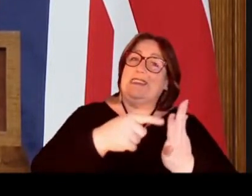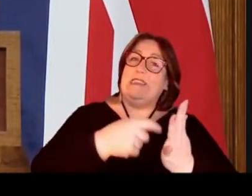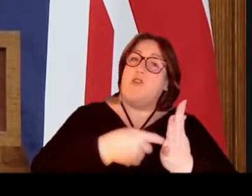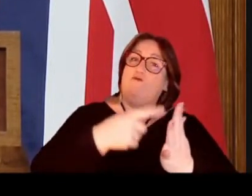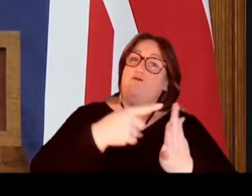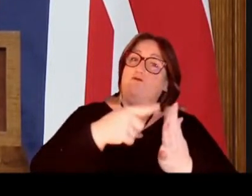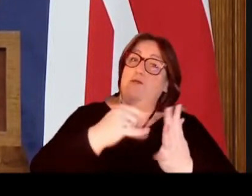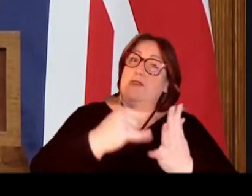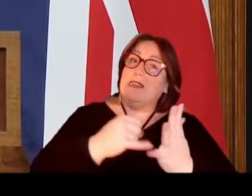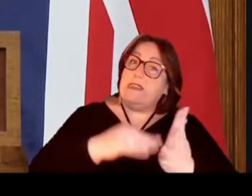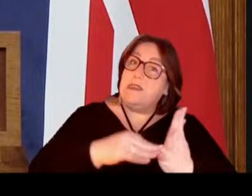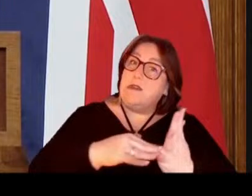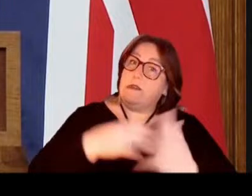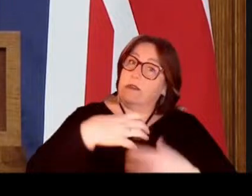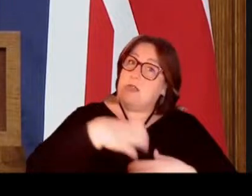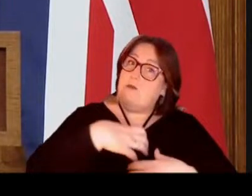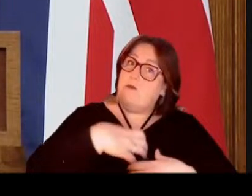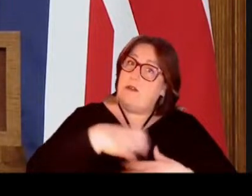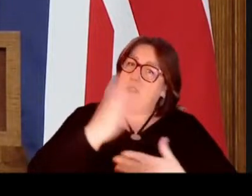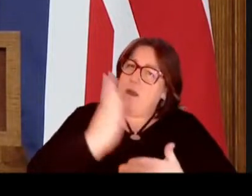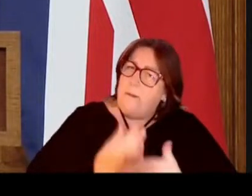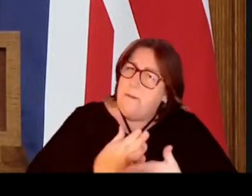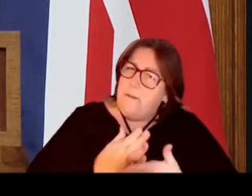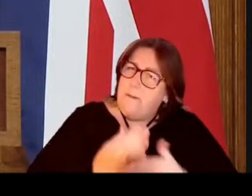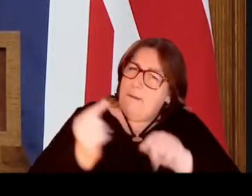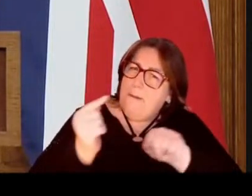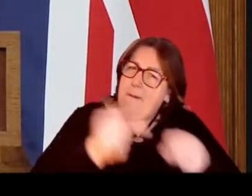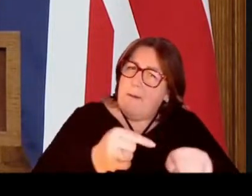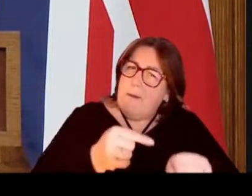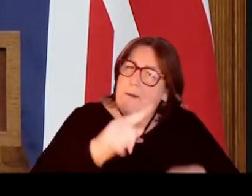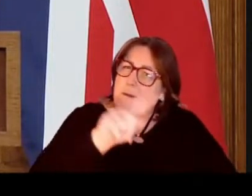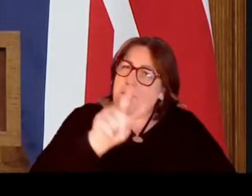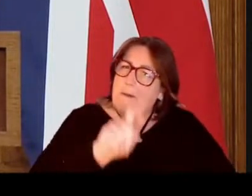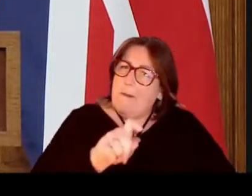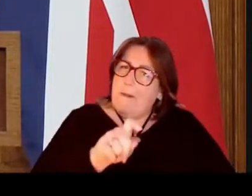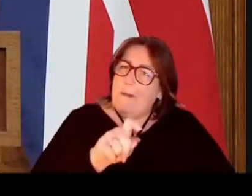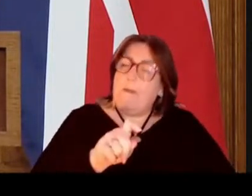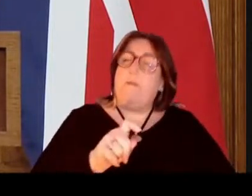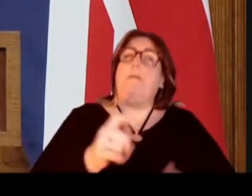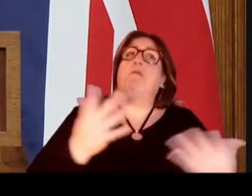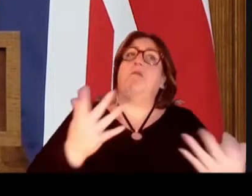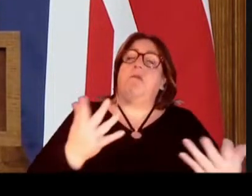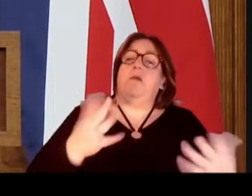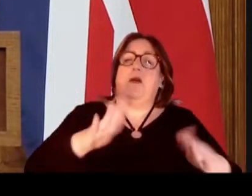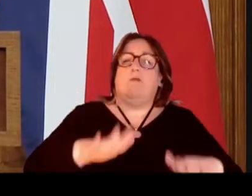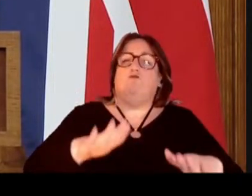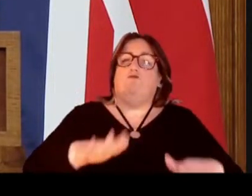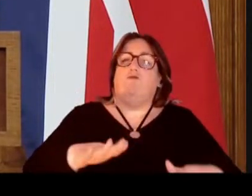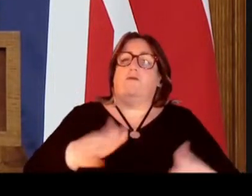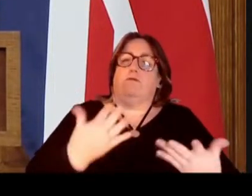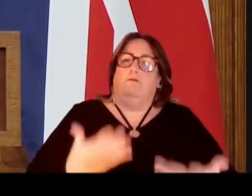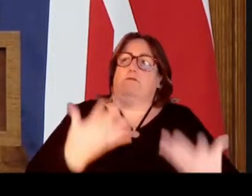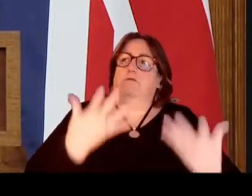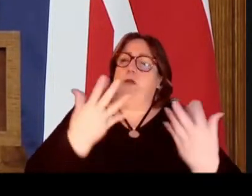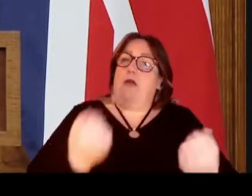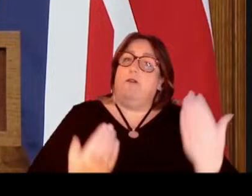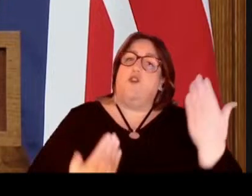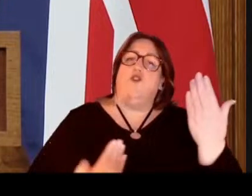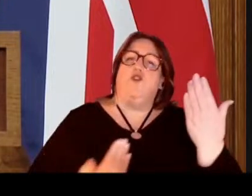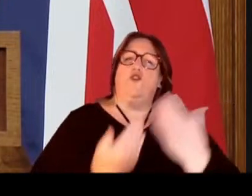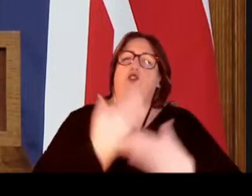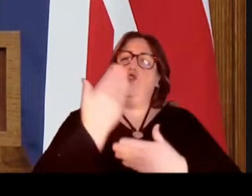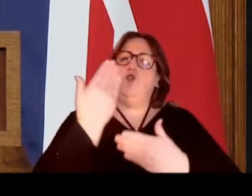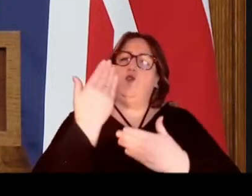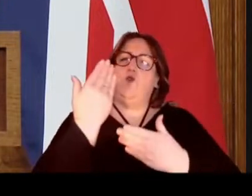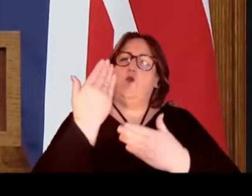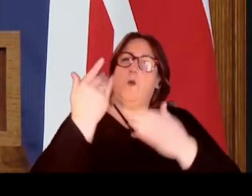sign. Britain now faces a new threat. Terrorism has changed.